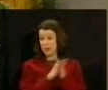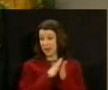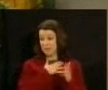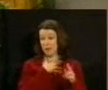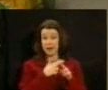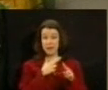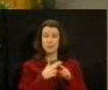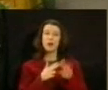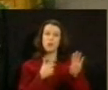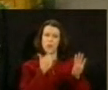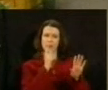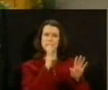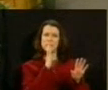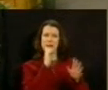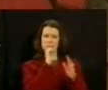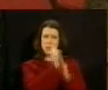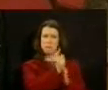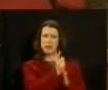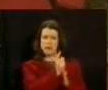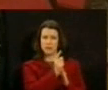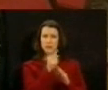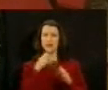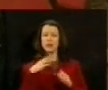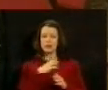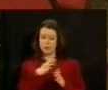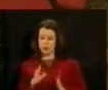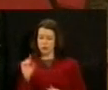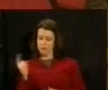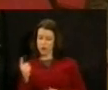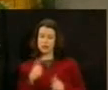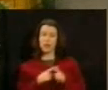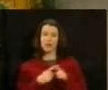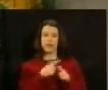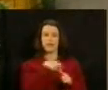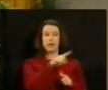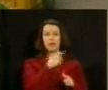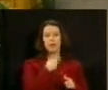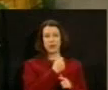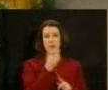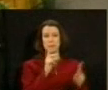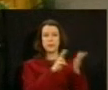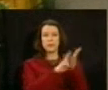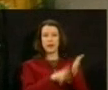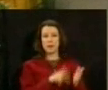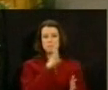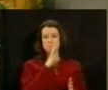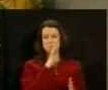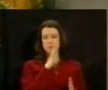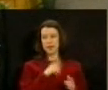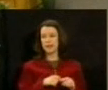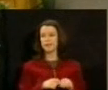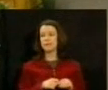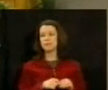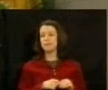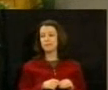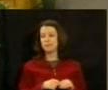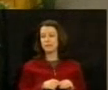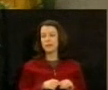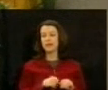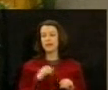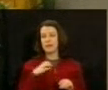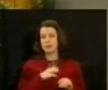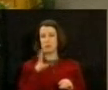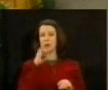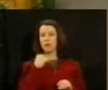speak, and just let me get the commissioners done first, and then we've got a couple of people to speak, and then we'll come back if commissioners have questions. So we'll